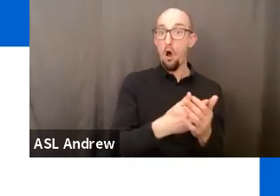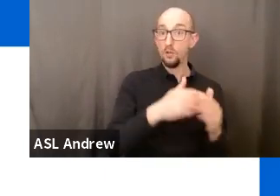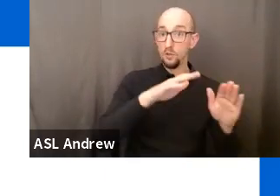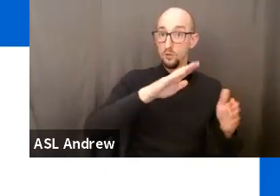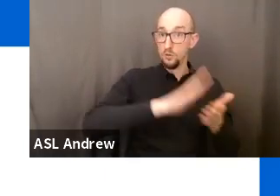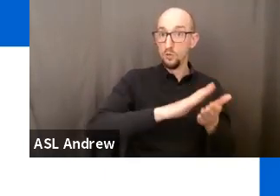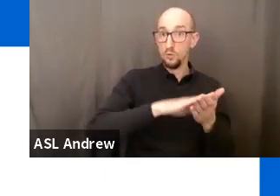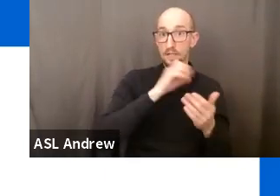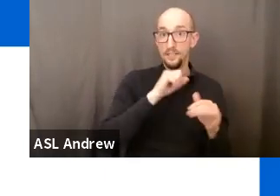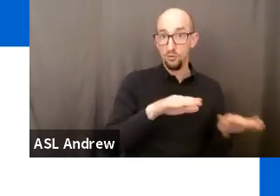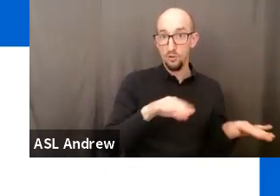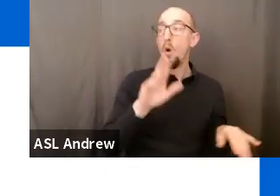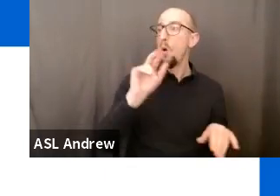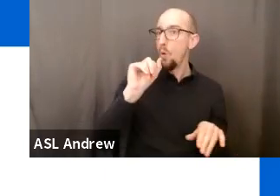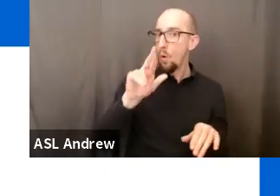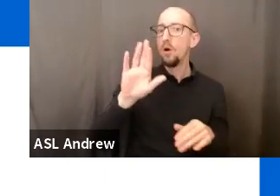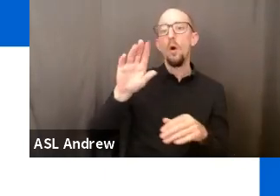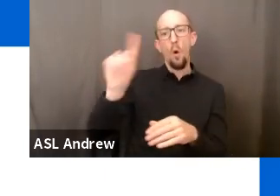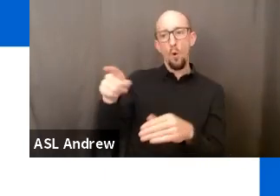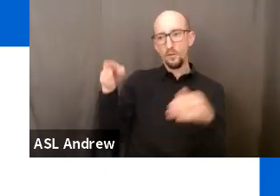grades 5 through 8.